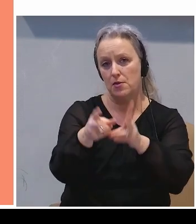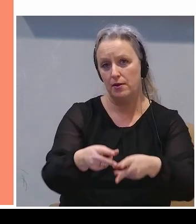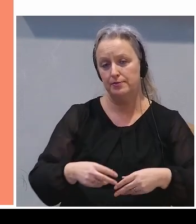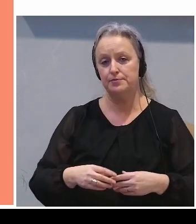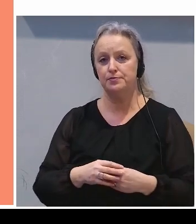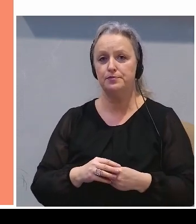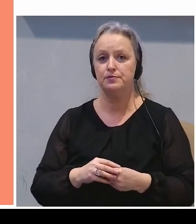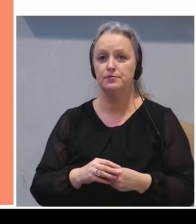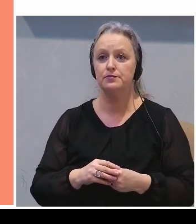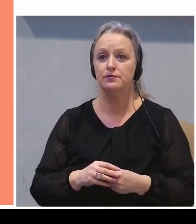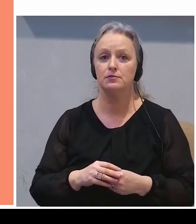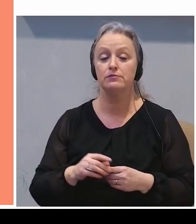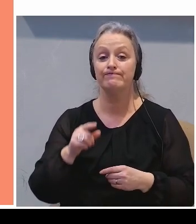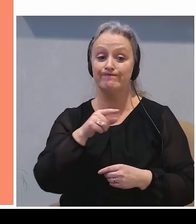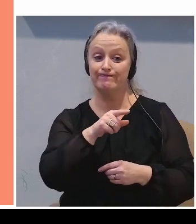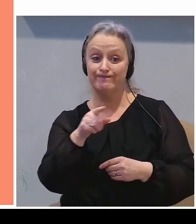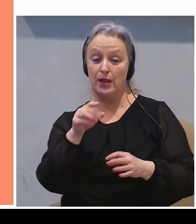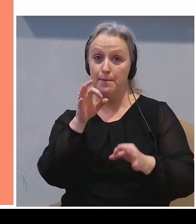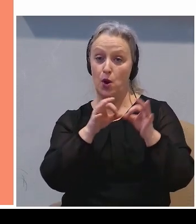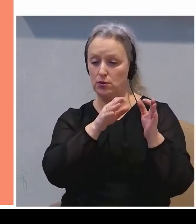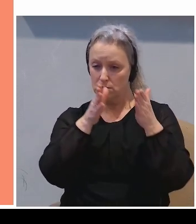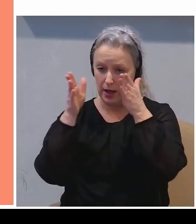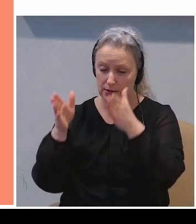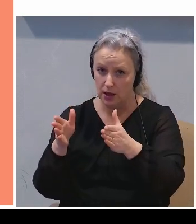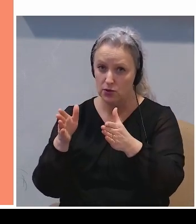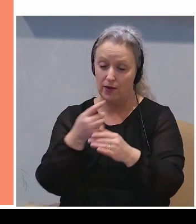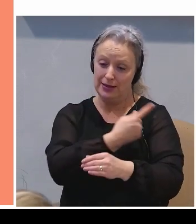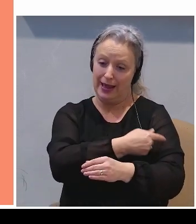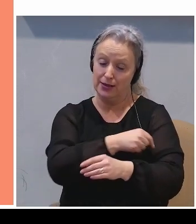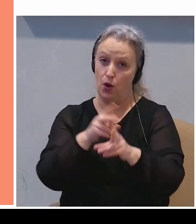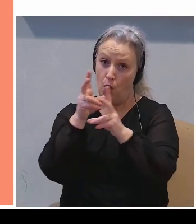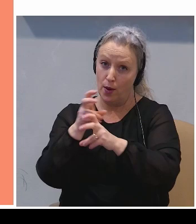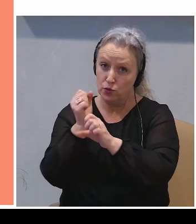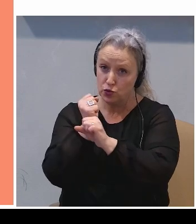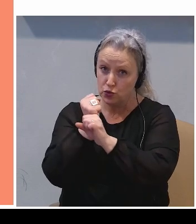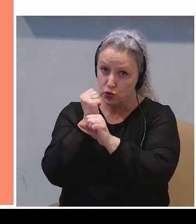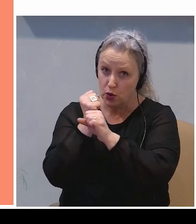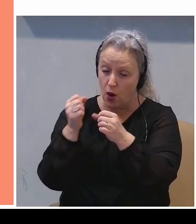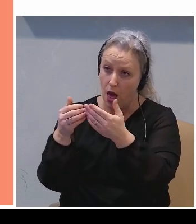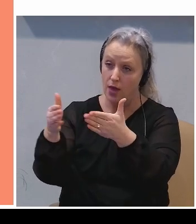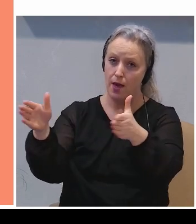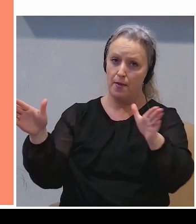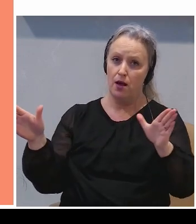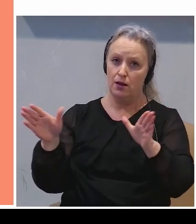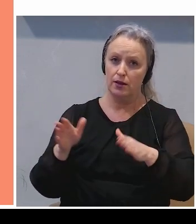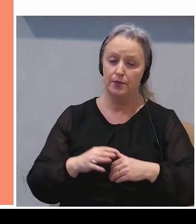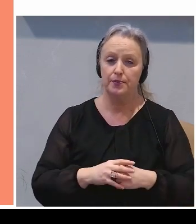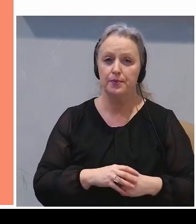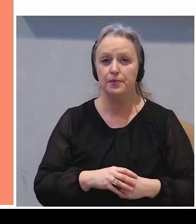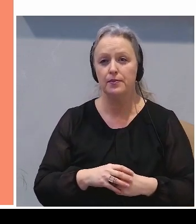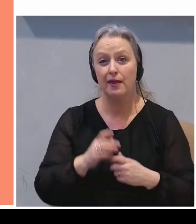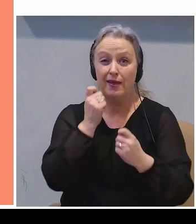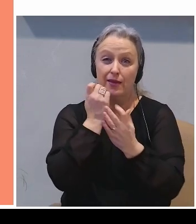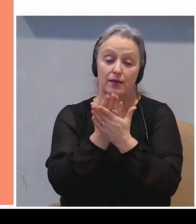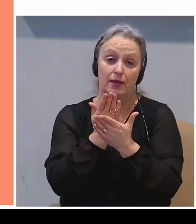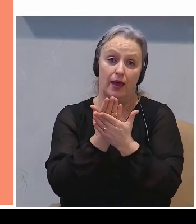more related to clinical trials, we usually try to be there. Some examples are promoting data sharing and reuse, very important for rare